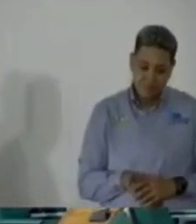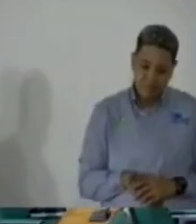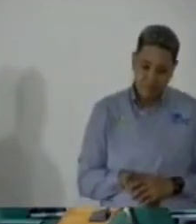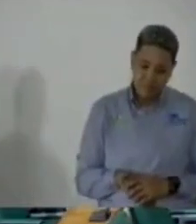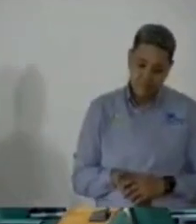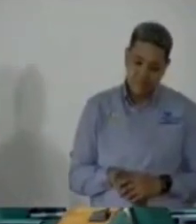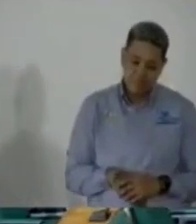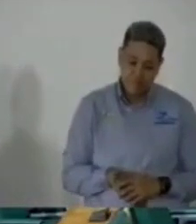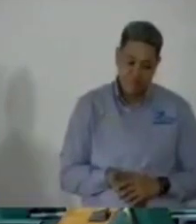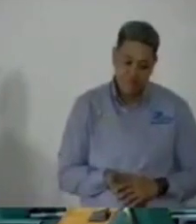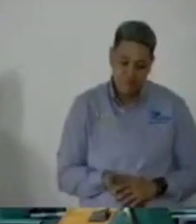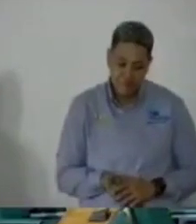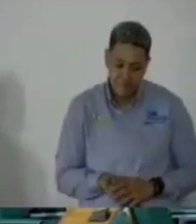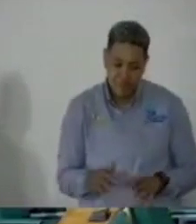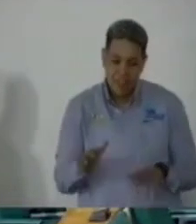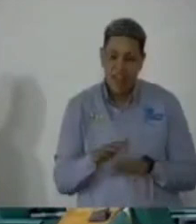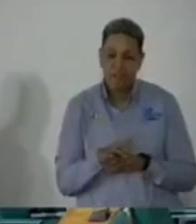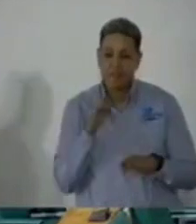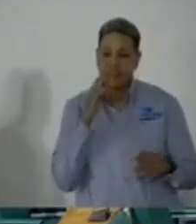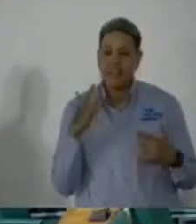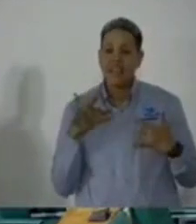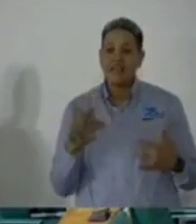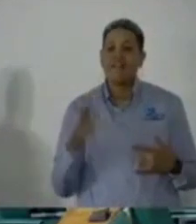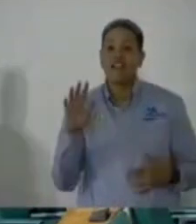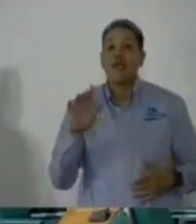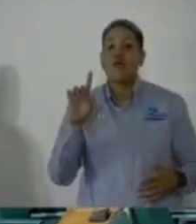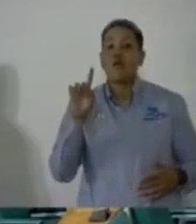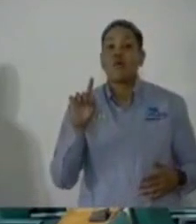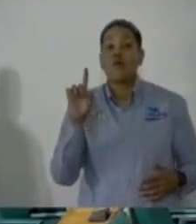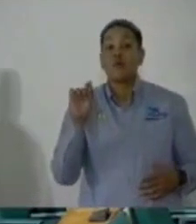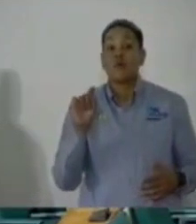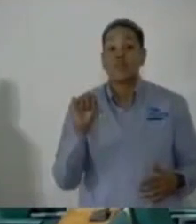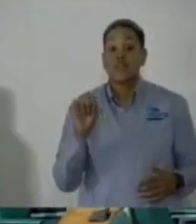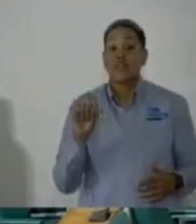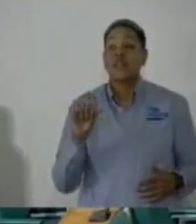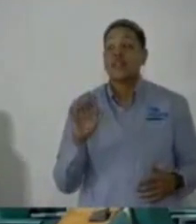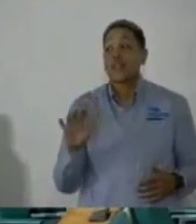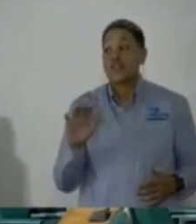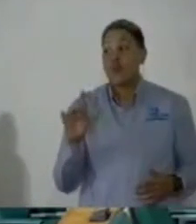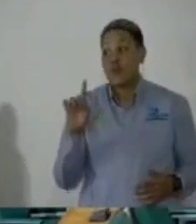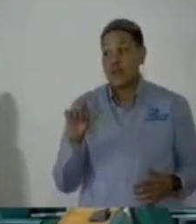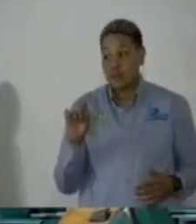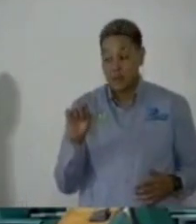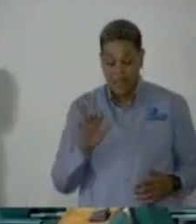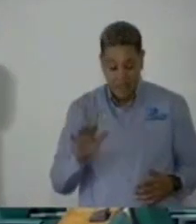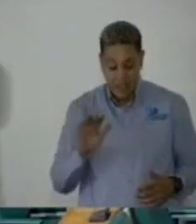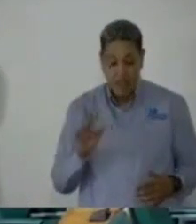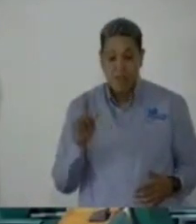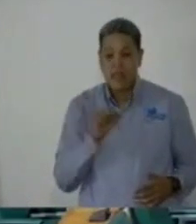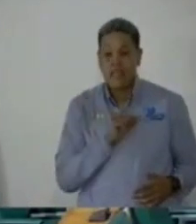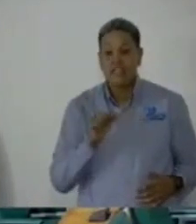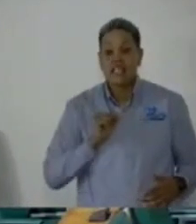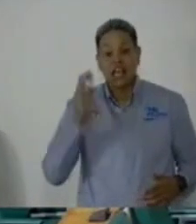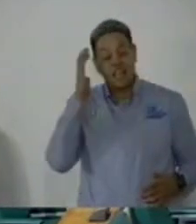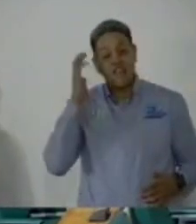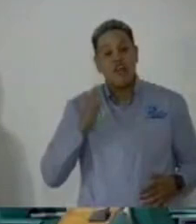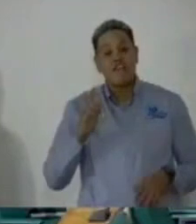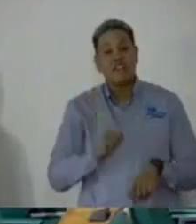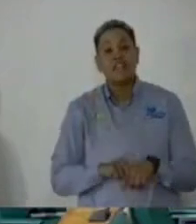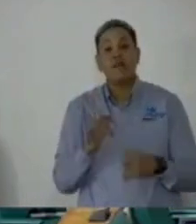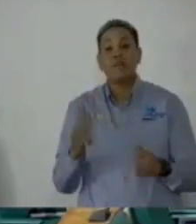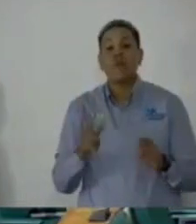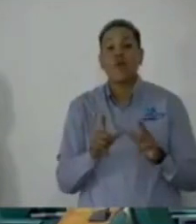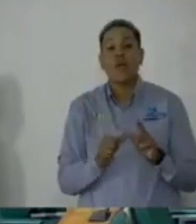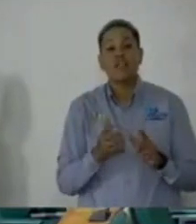There is a culmination of events, because it's just about 1:20, or it's 1:20 somewhere, and Senator Crawford, time is about